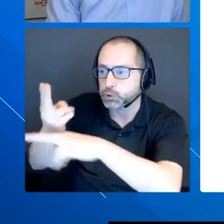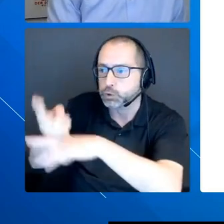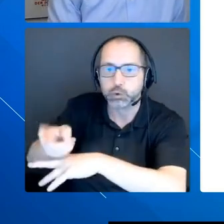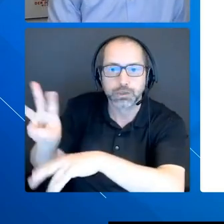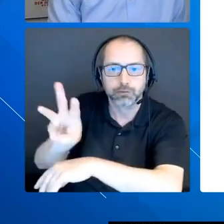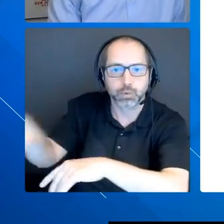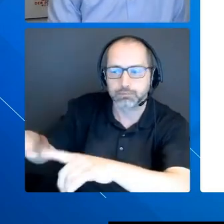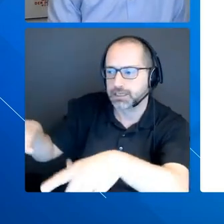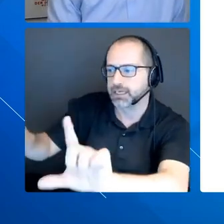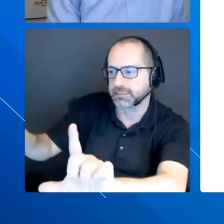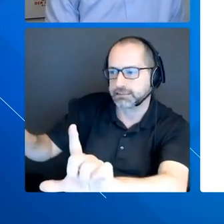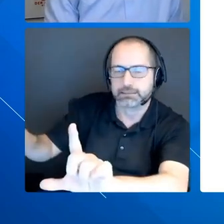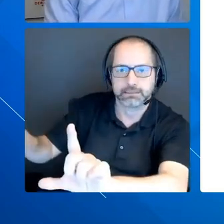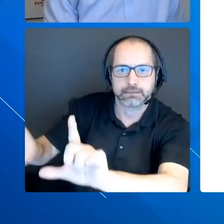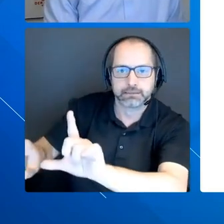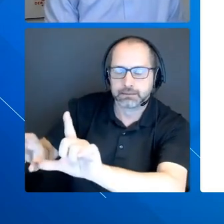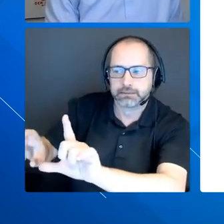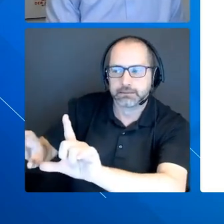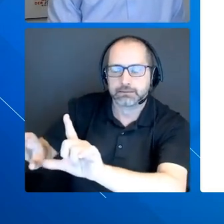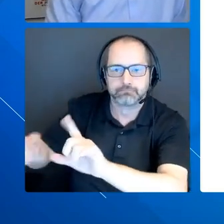web content.